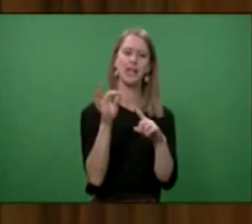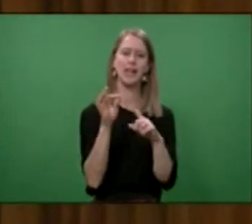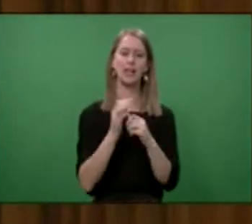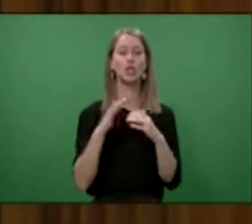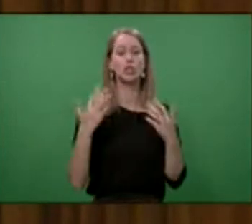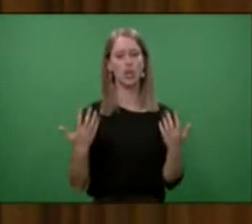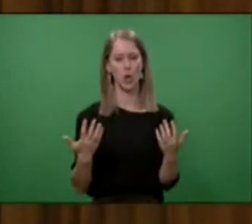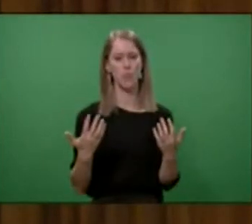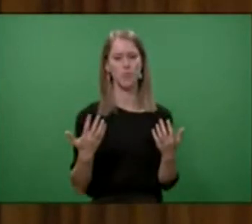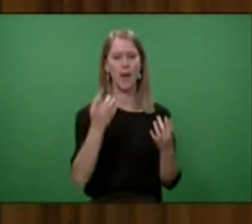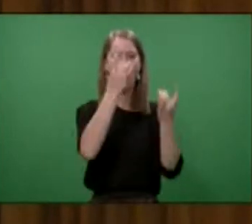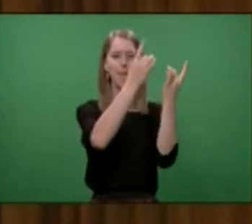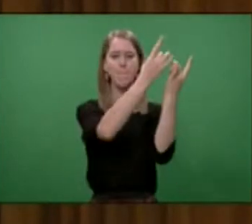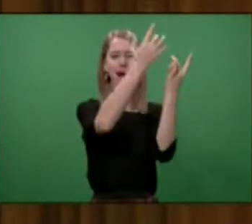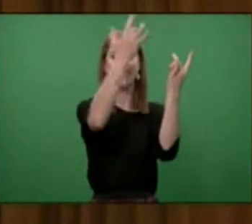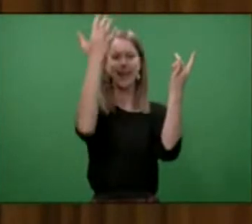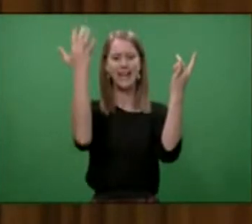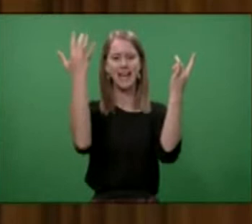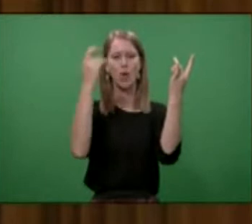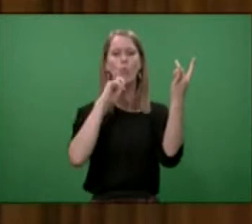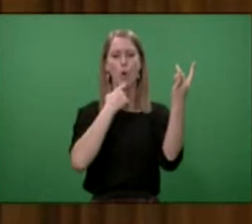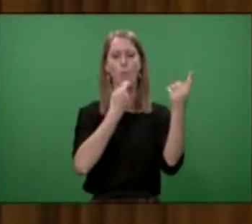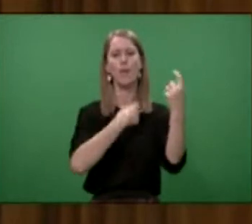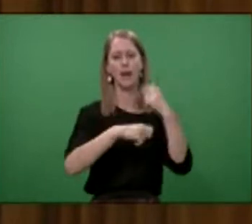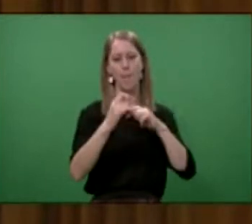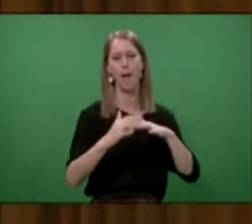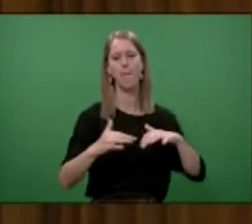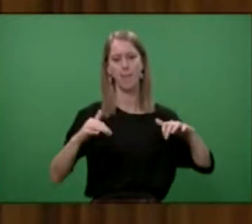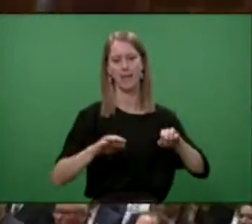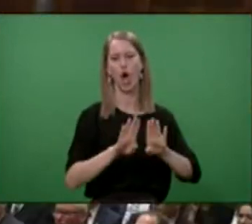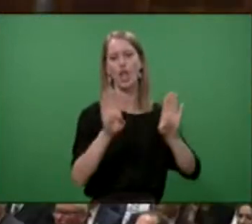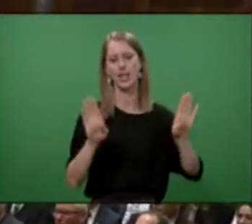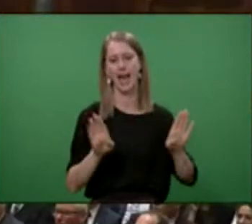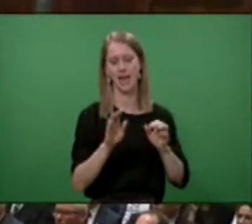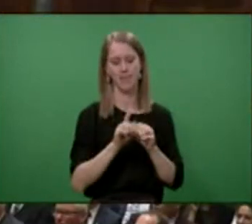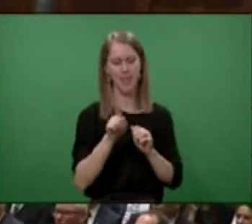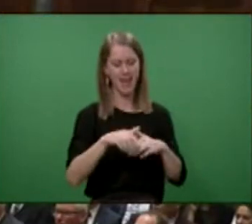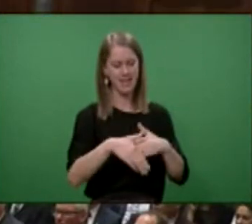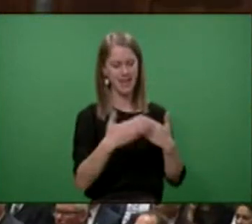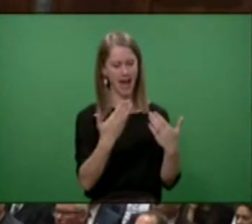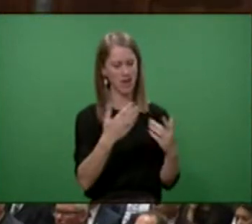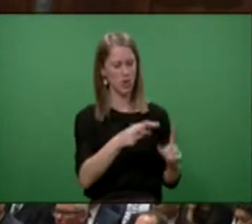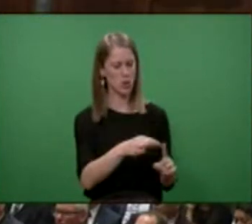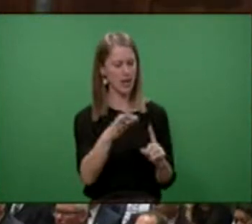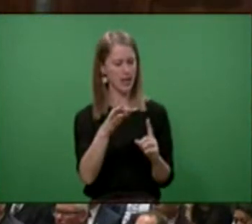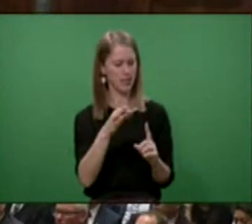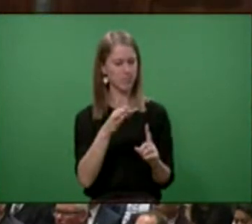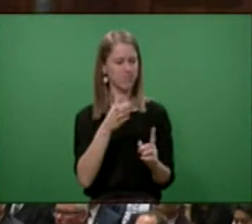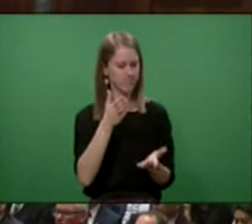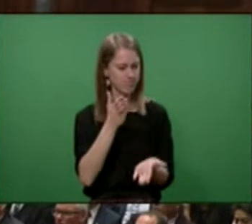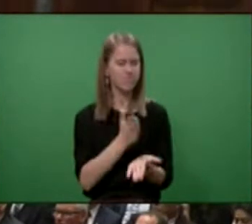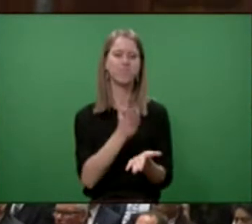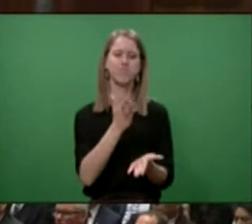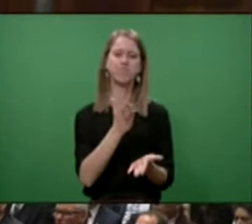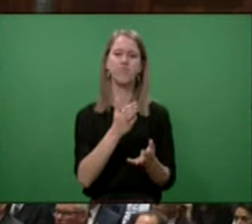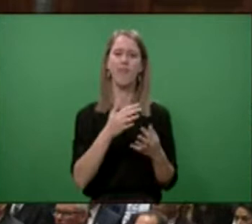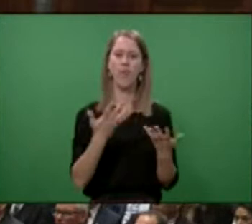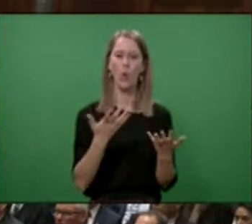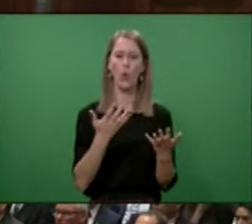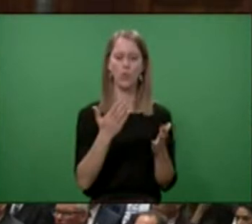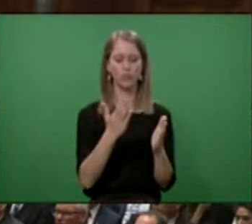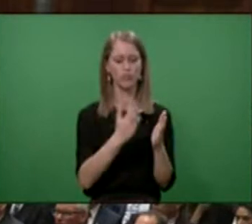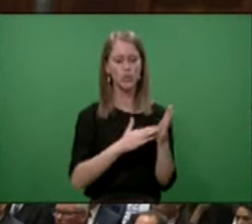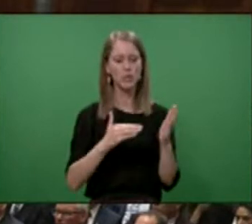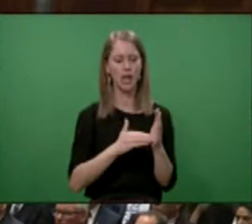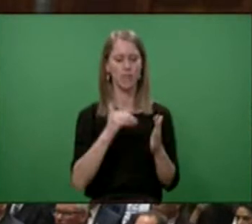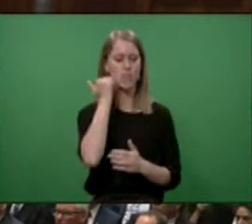government will make Matariki a public holiday, creating a holiday that distinctly recognises and celebrates te ao